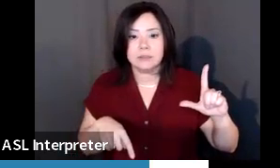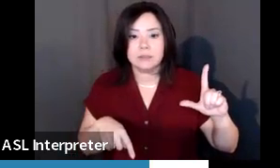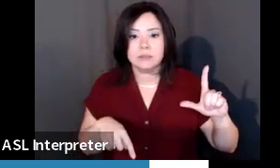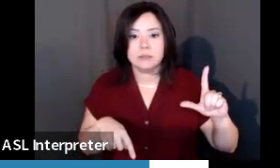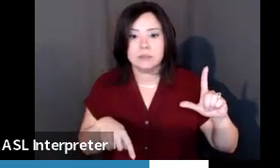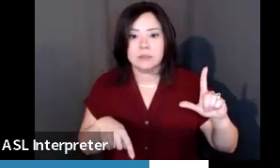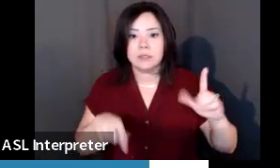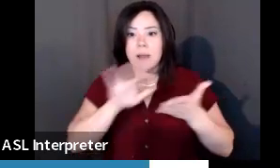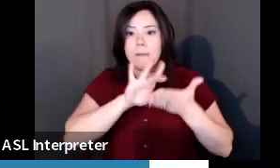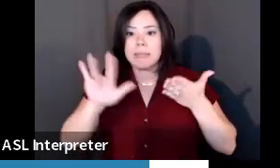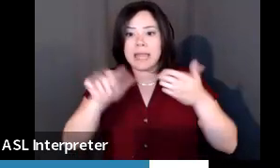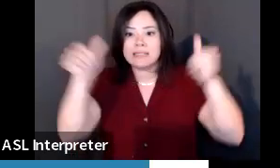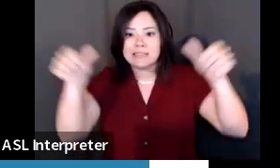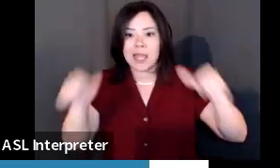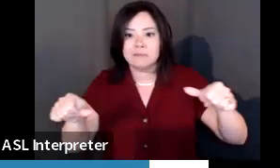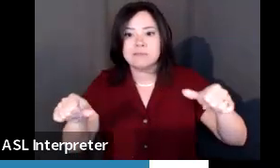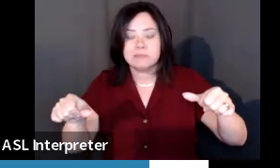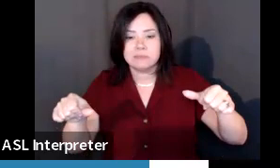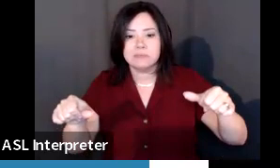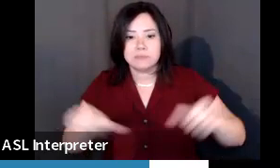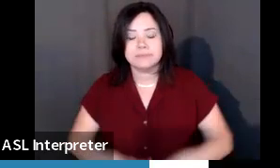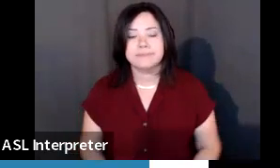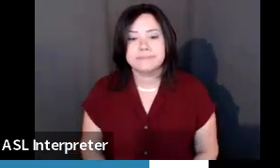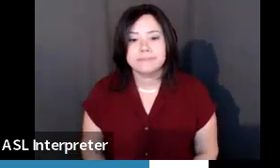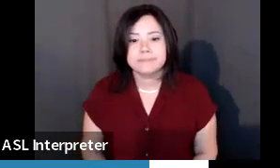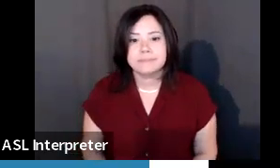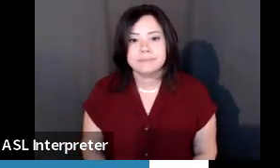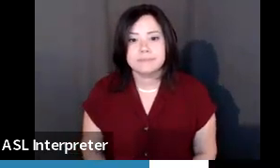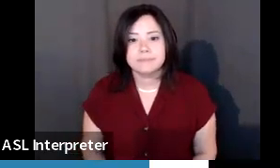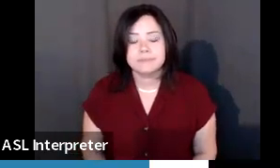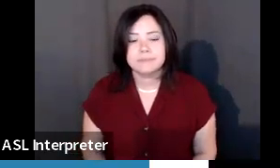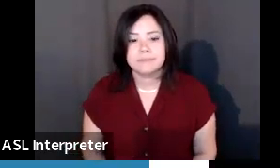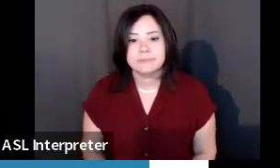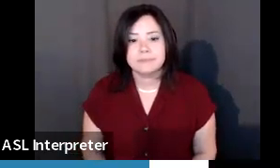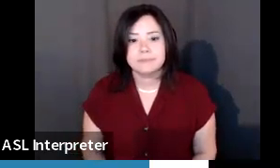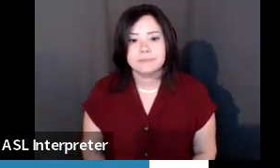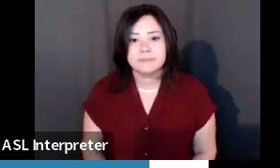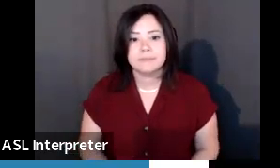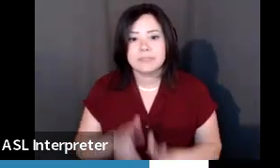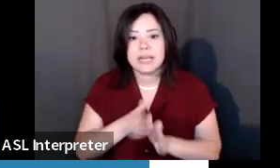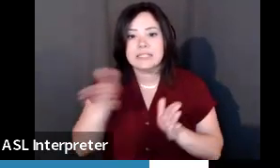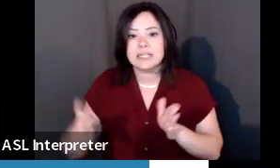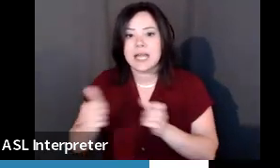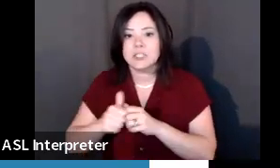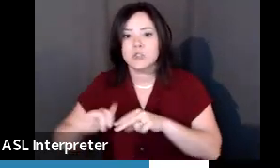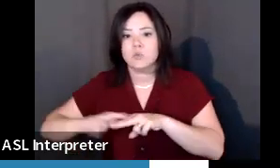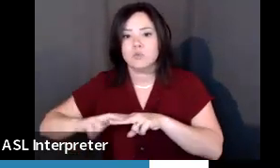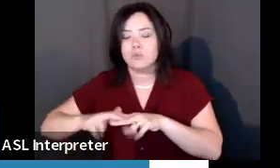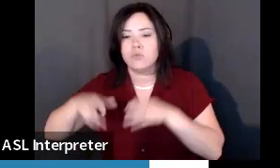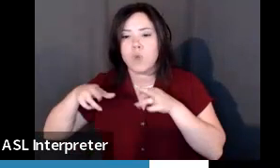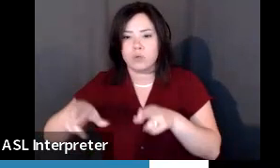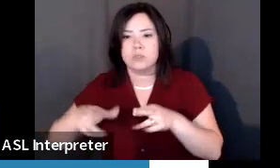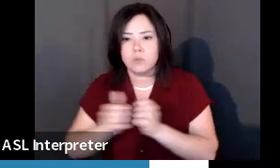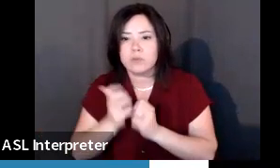blank signpost and next to a rural road with grassy fields.